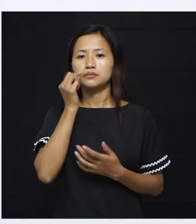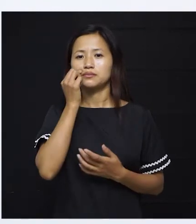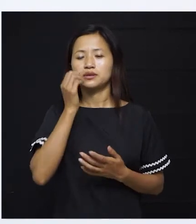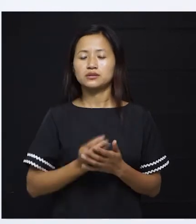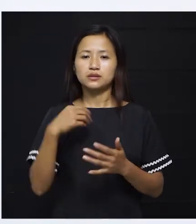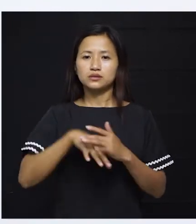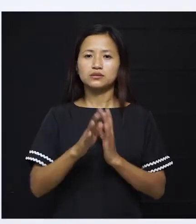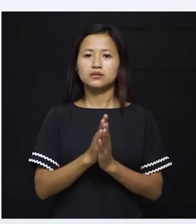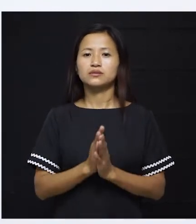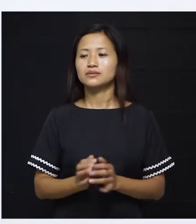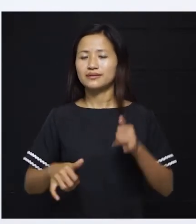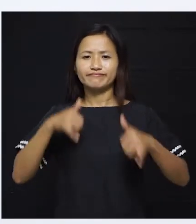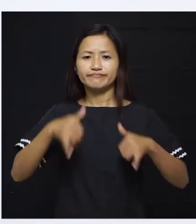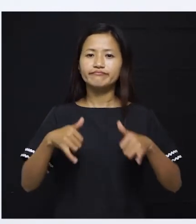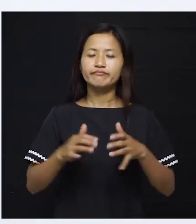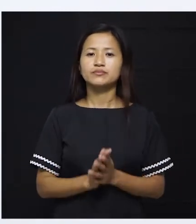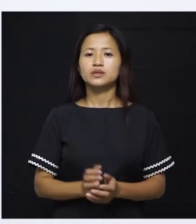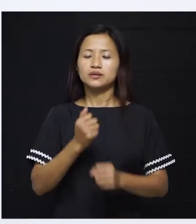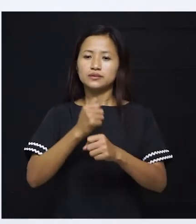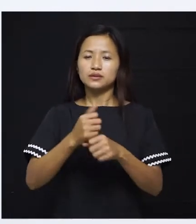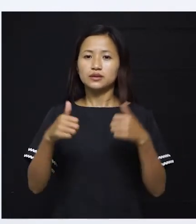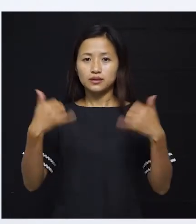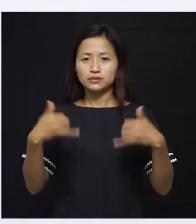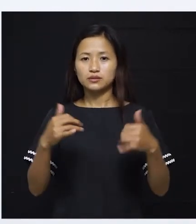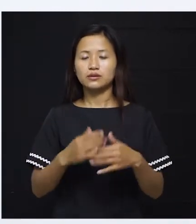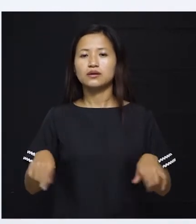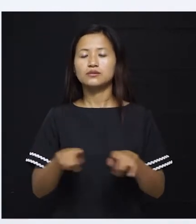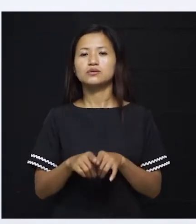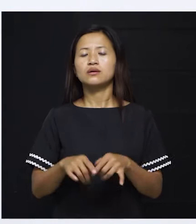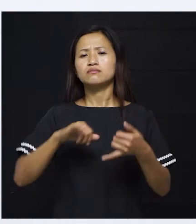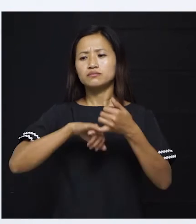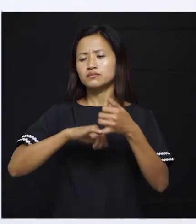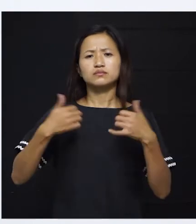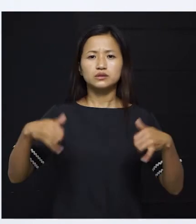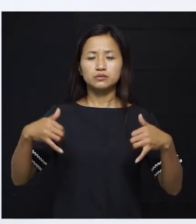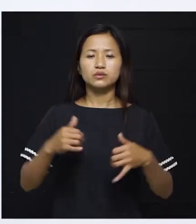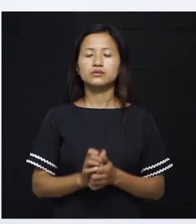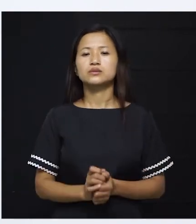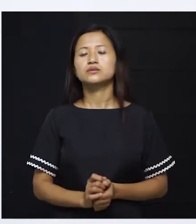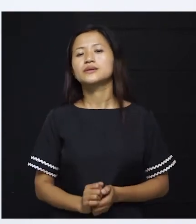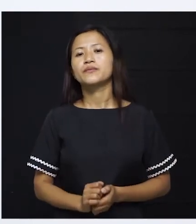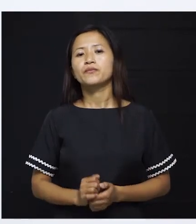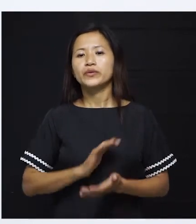indulge themselves in some activities like games and sports. So those days, the